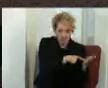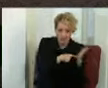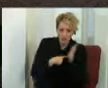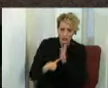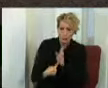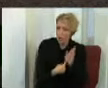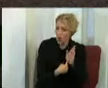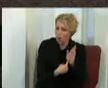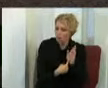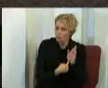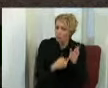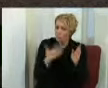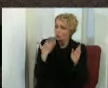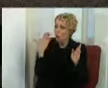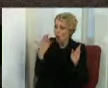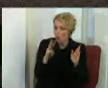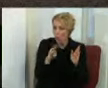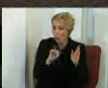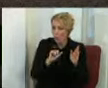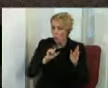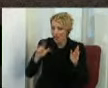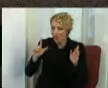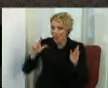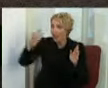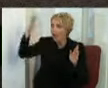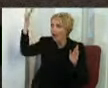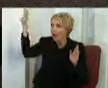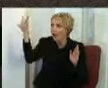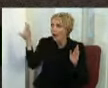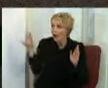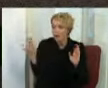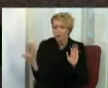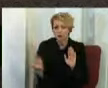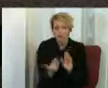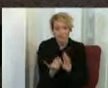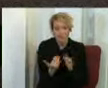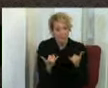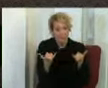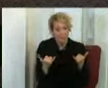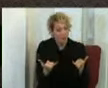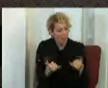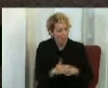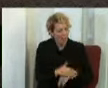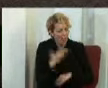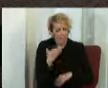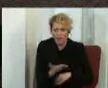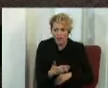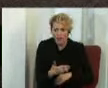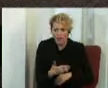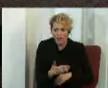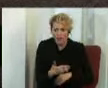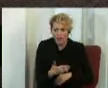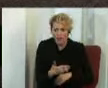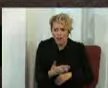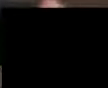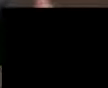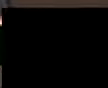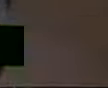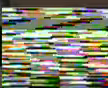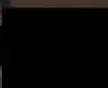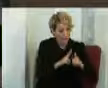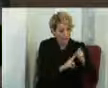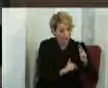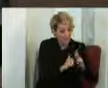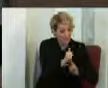this world. Thank you for our lives as we gather this morning in this congregation and via the internet around the